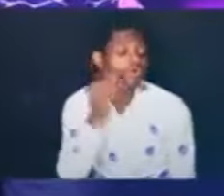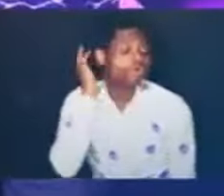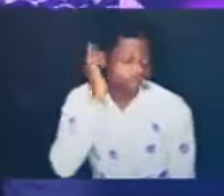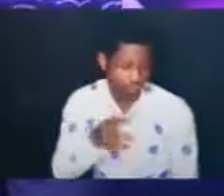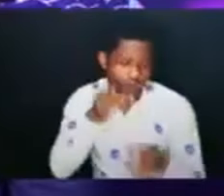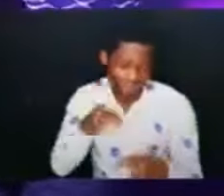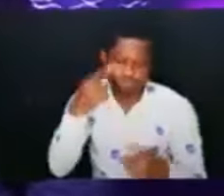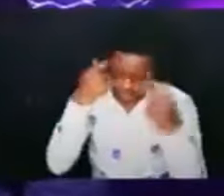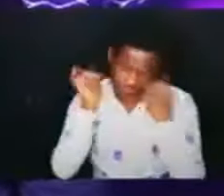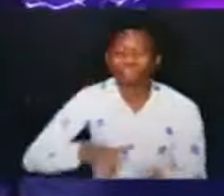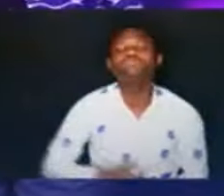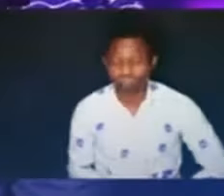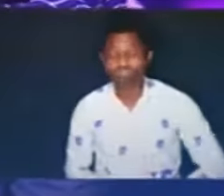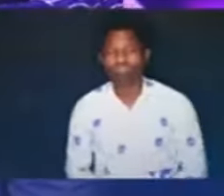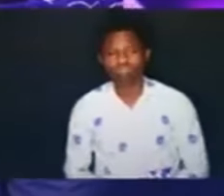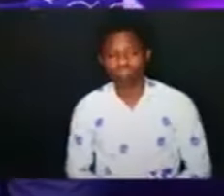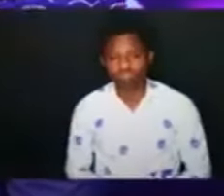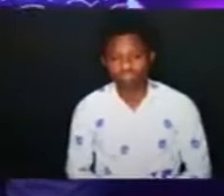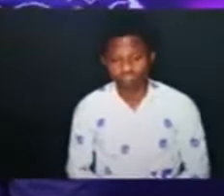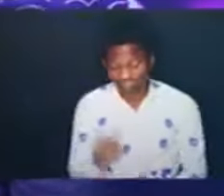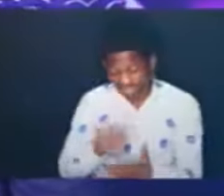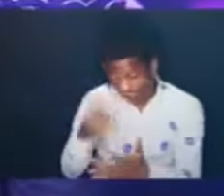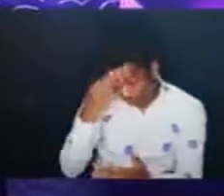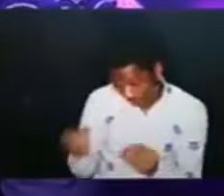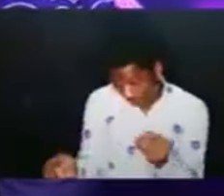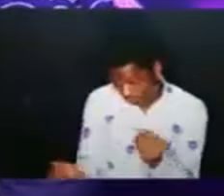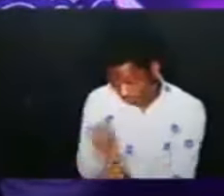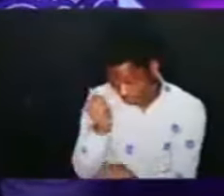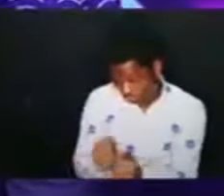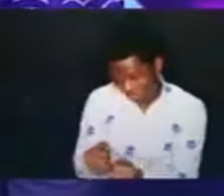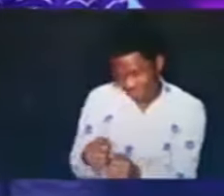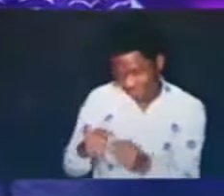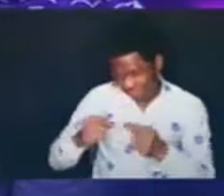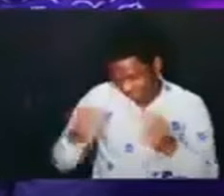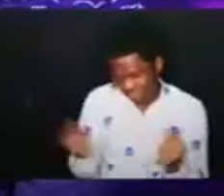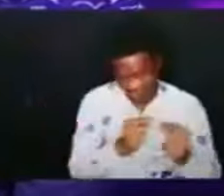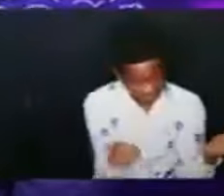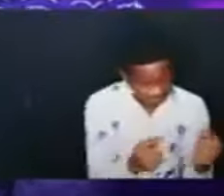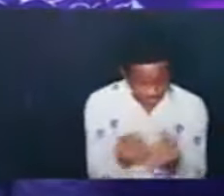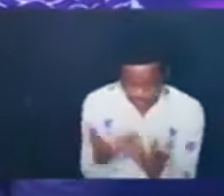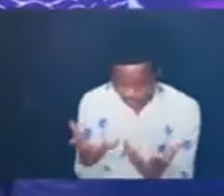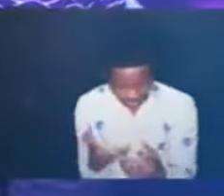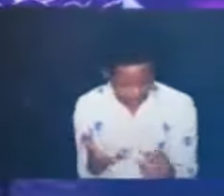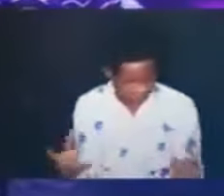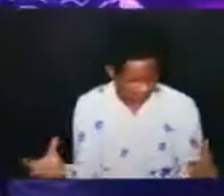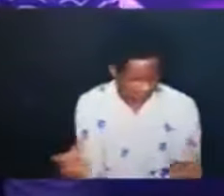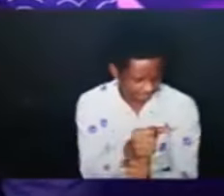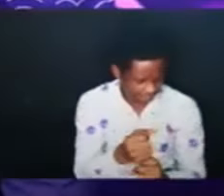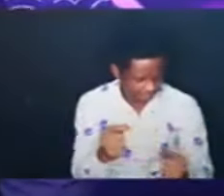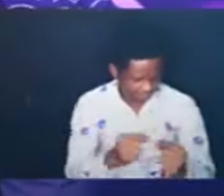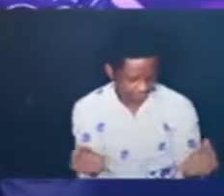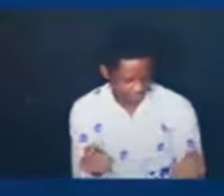said. That is why enemies always want to catch opponents in what they have